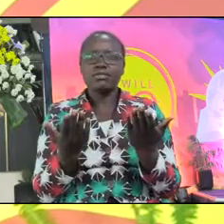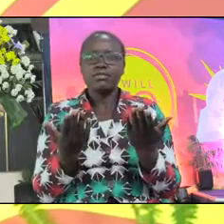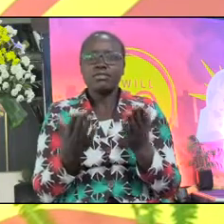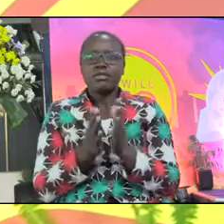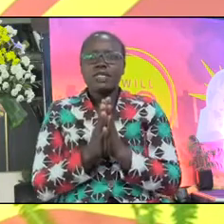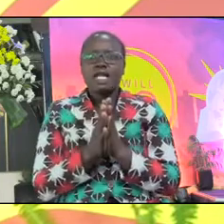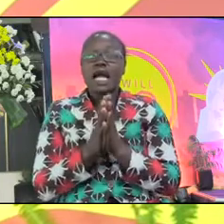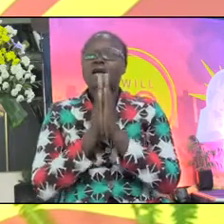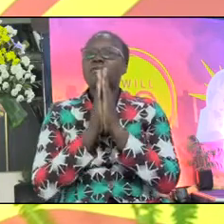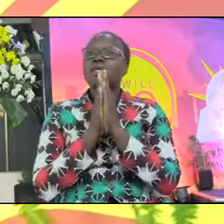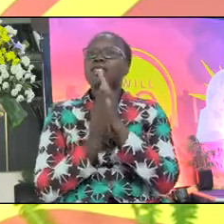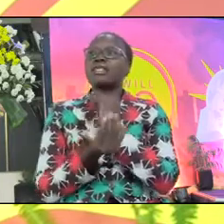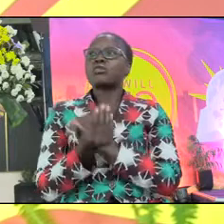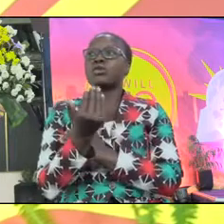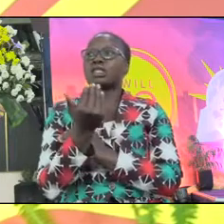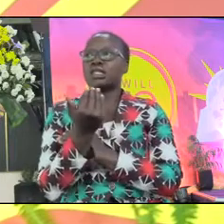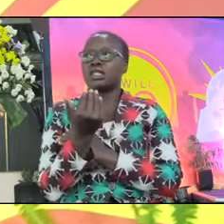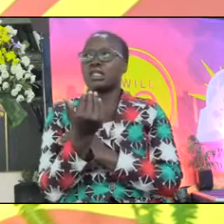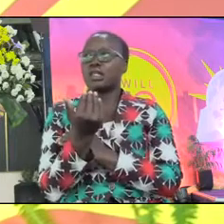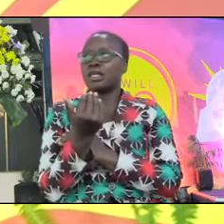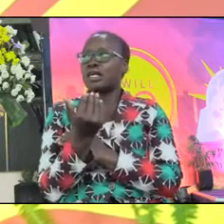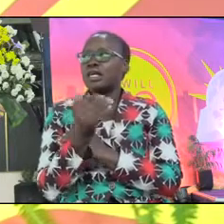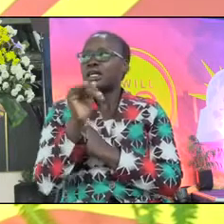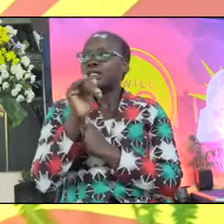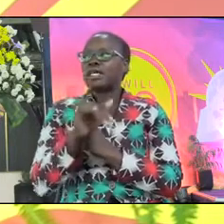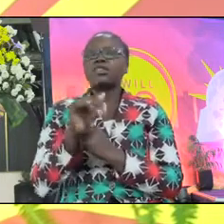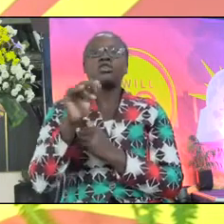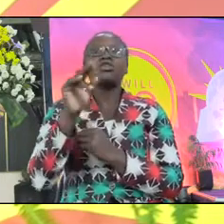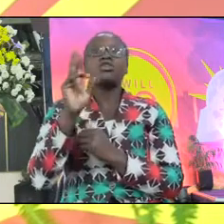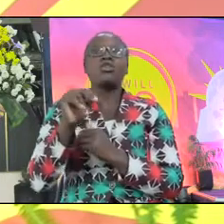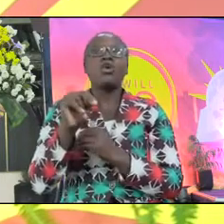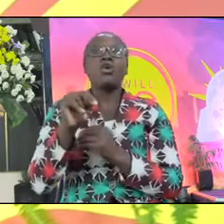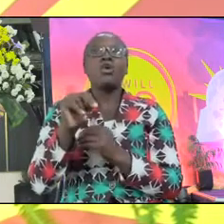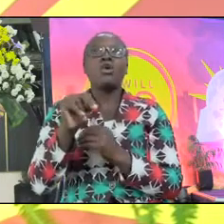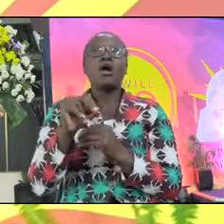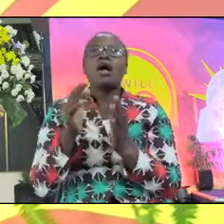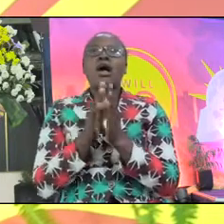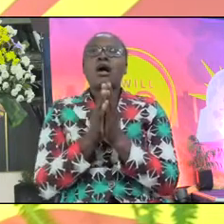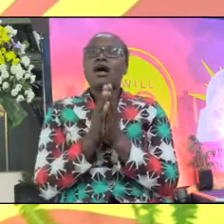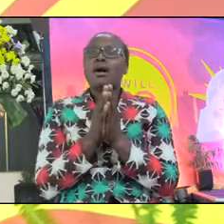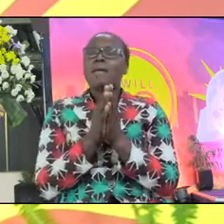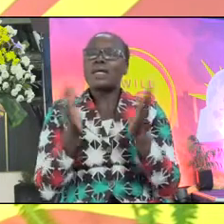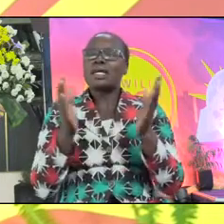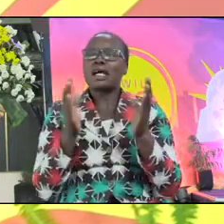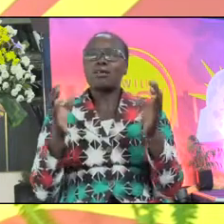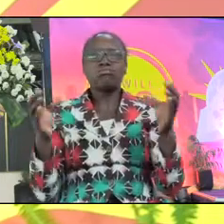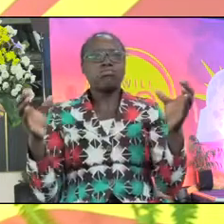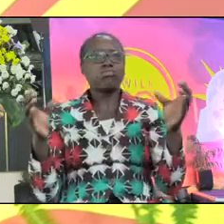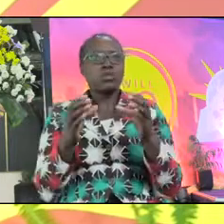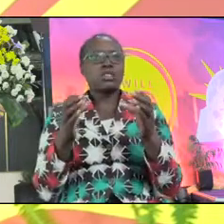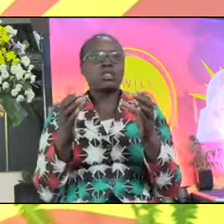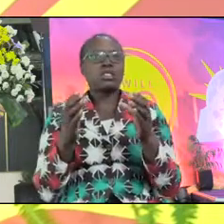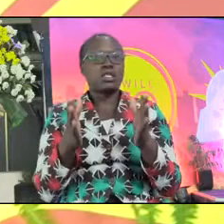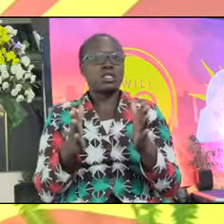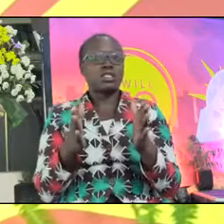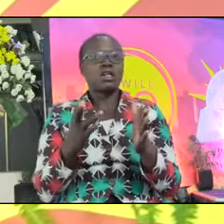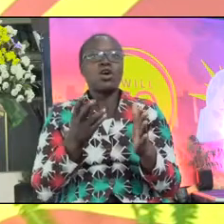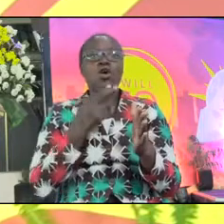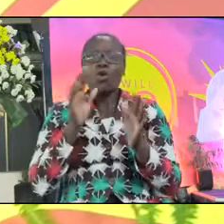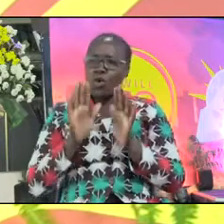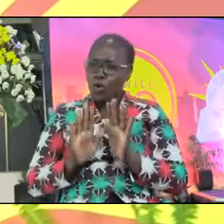I pray this morning that there are no Agrippa congregants who